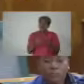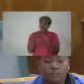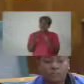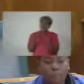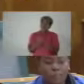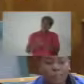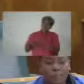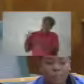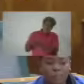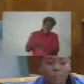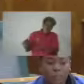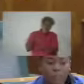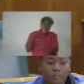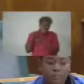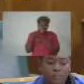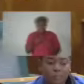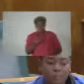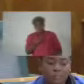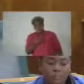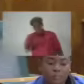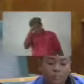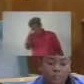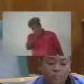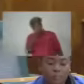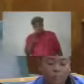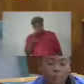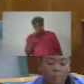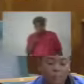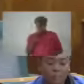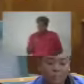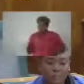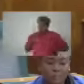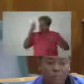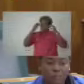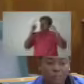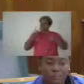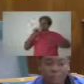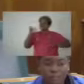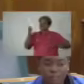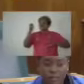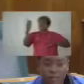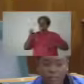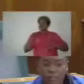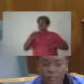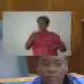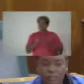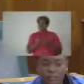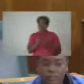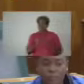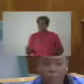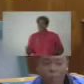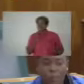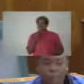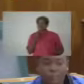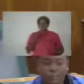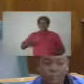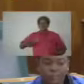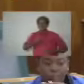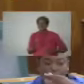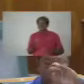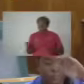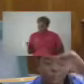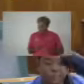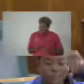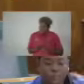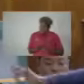criminal intervention from the single parent experience. They have considered 10% to say we are making